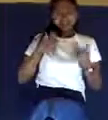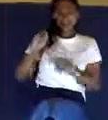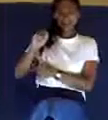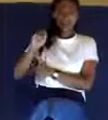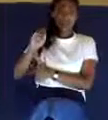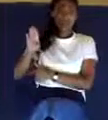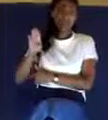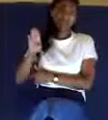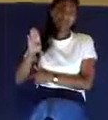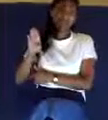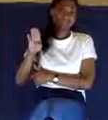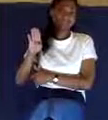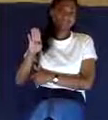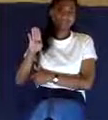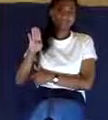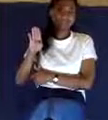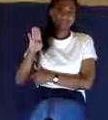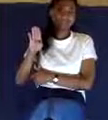that time.